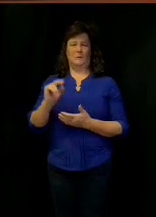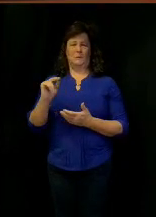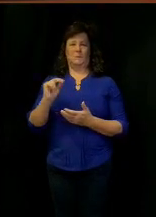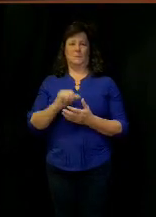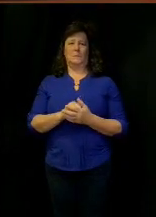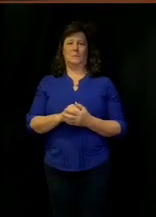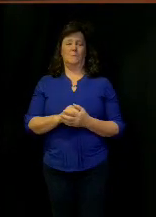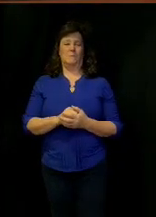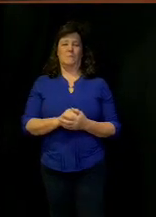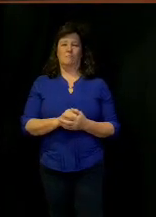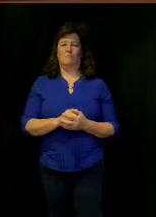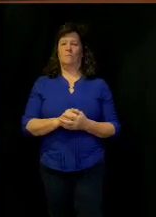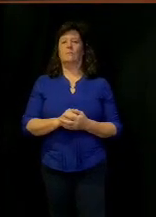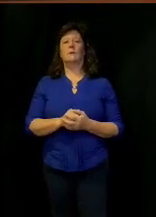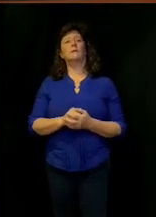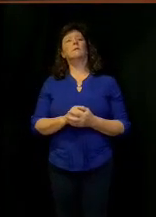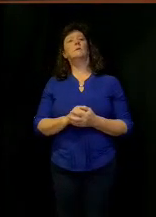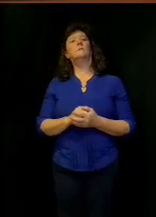You guys all right here?